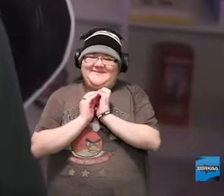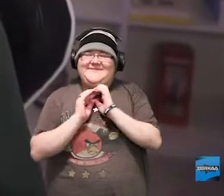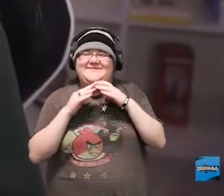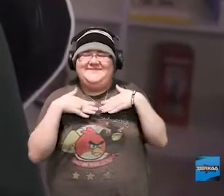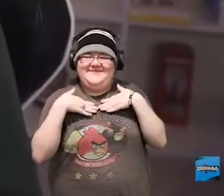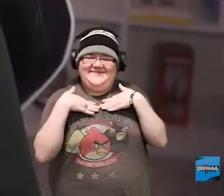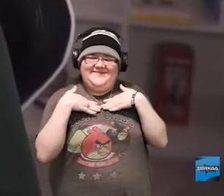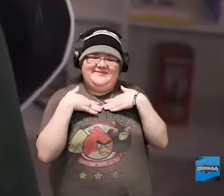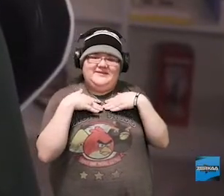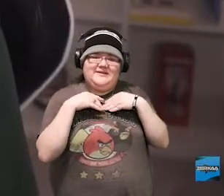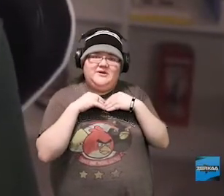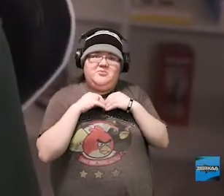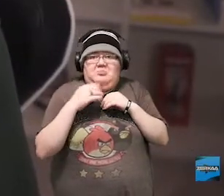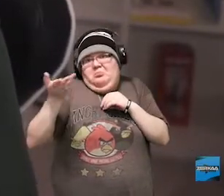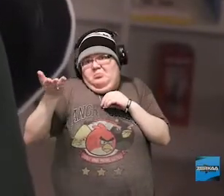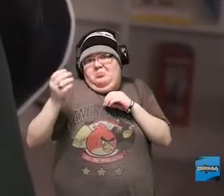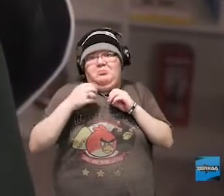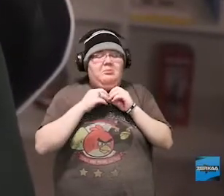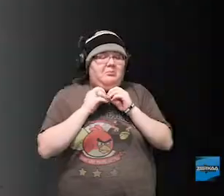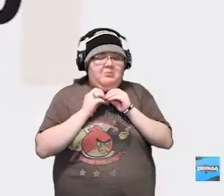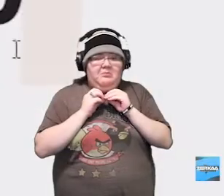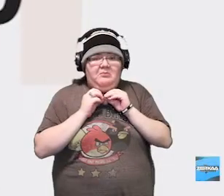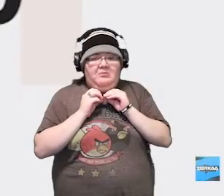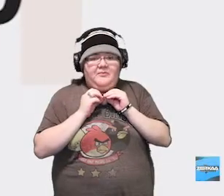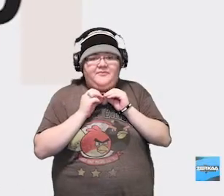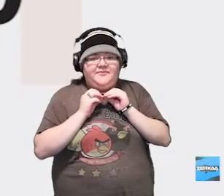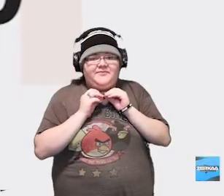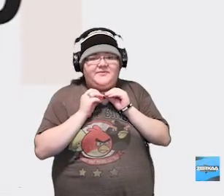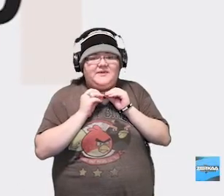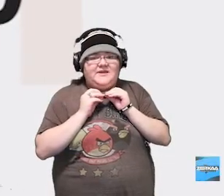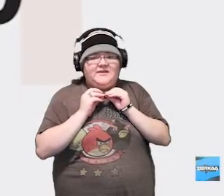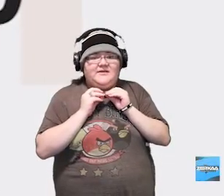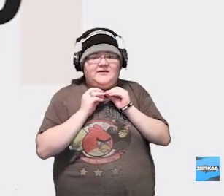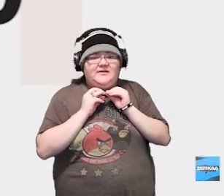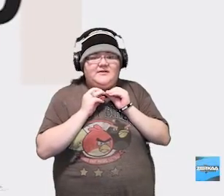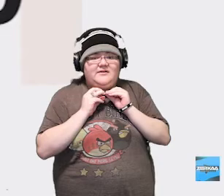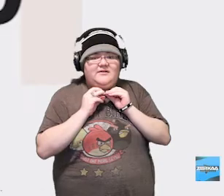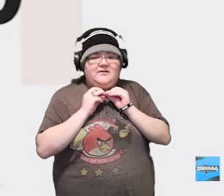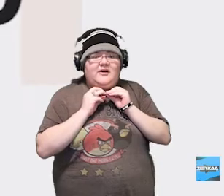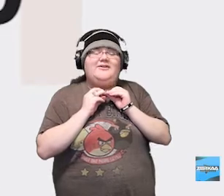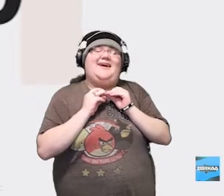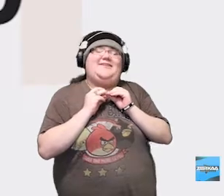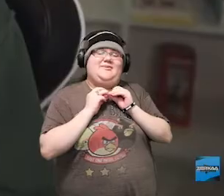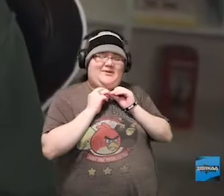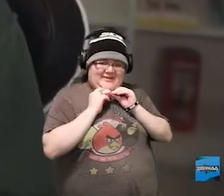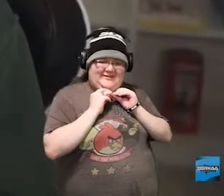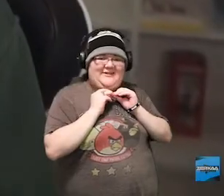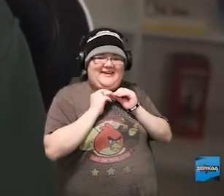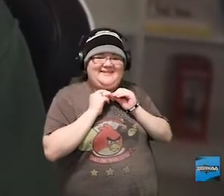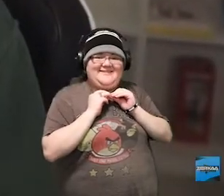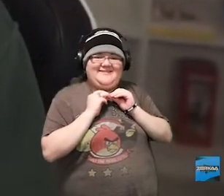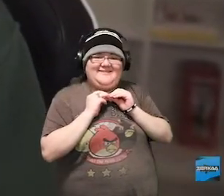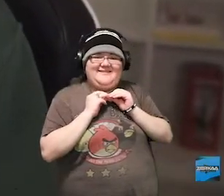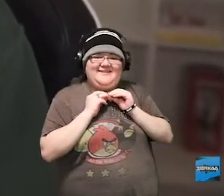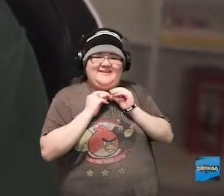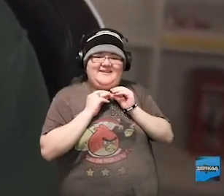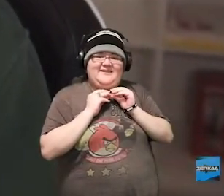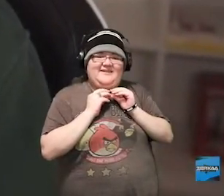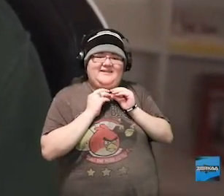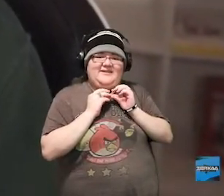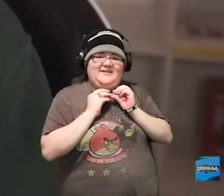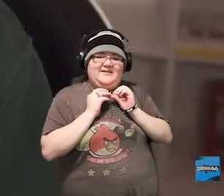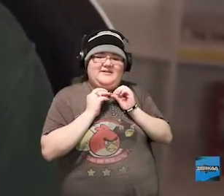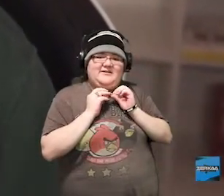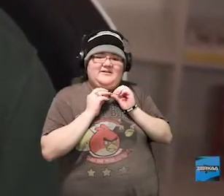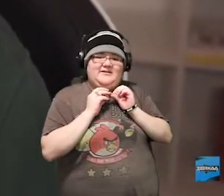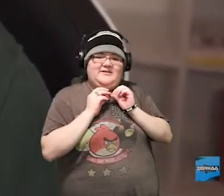About to hit 3.7 million, I think we're about to hit. Okay, we're about to hit 3.6 million subs. Okay, 3.6, it says okay. 3.59, but it's actually